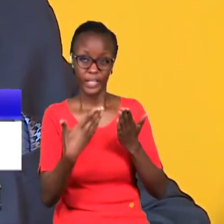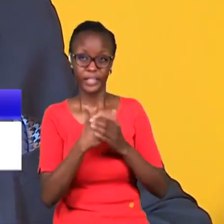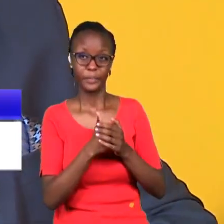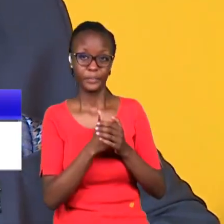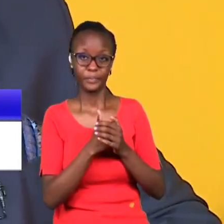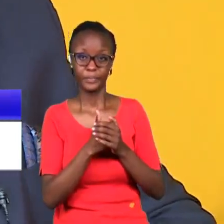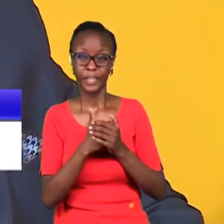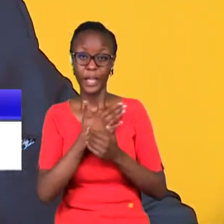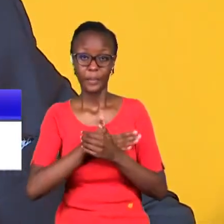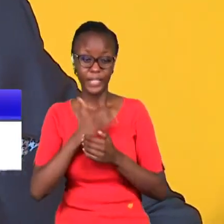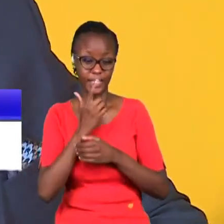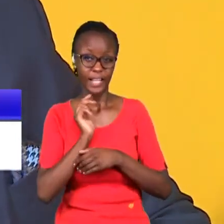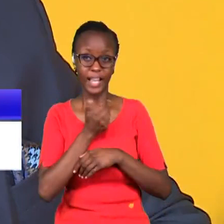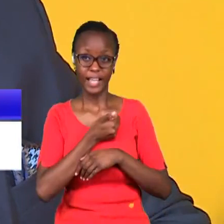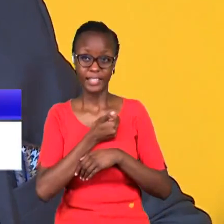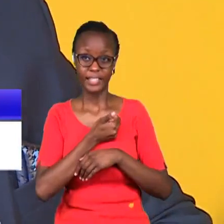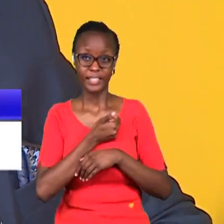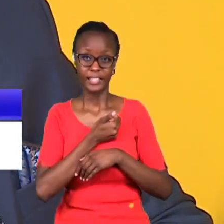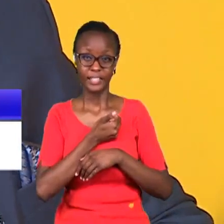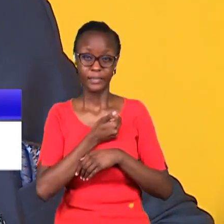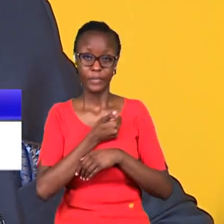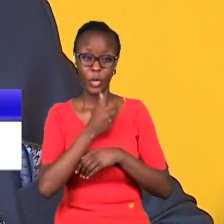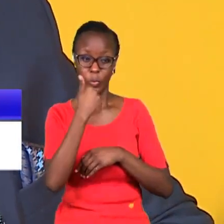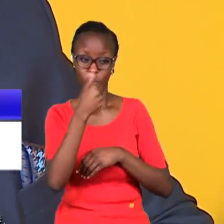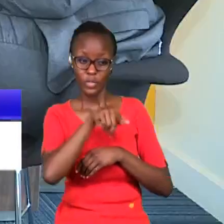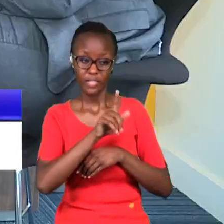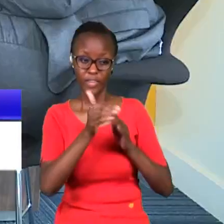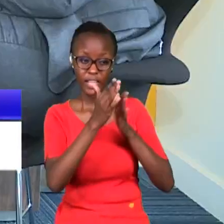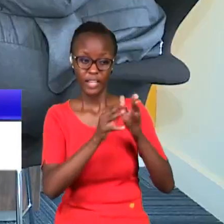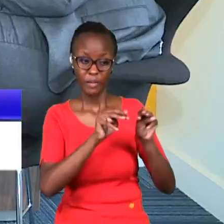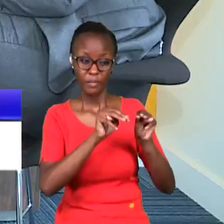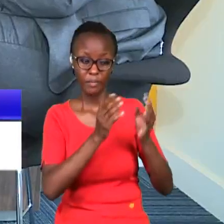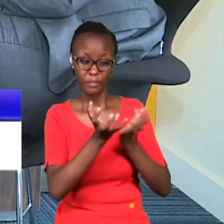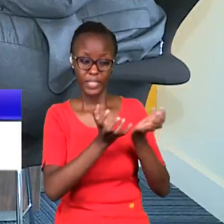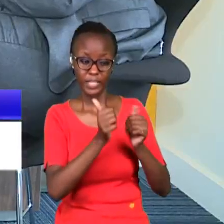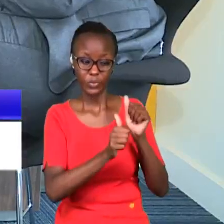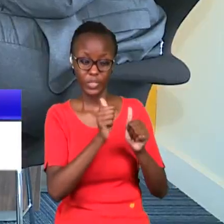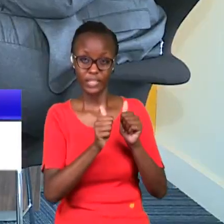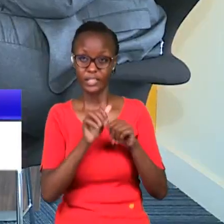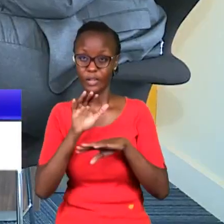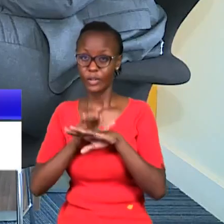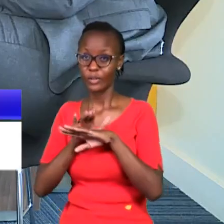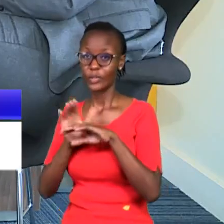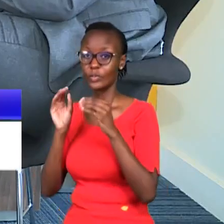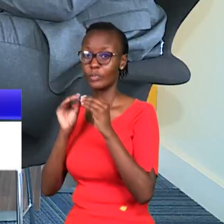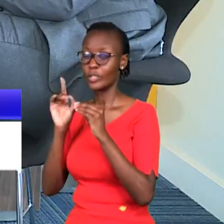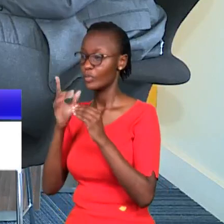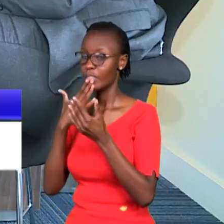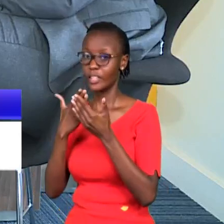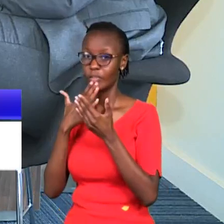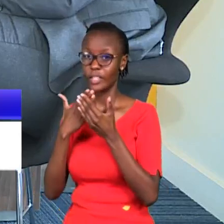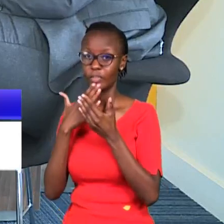time. Please describe to us in a nutshell the kind of business you're leading. Pleasure to meet you, Lincoln, and thank you